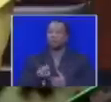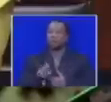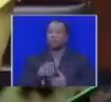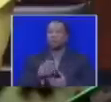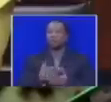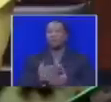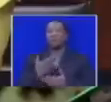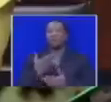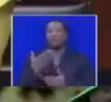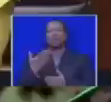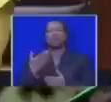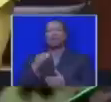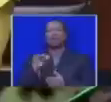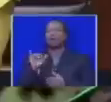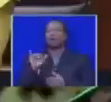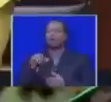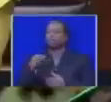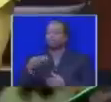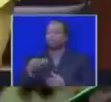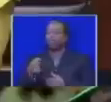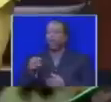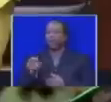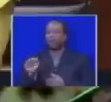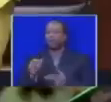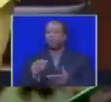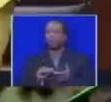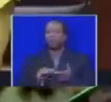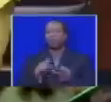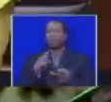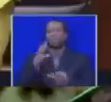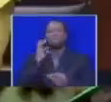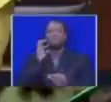Shibambu. What's your problem? Honorable Malema.